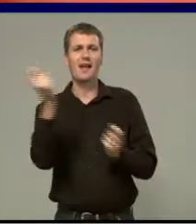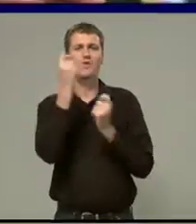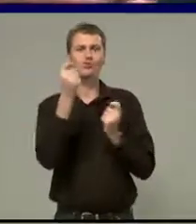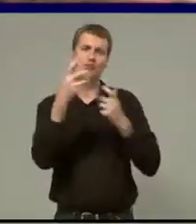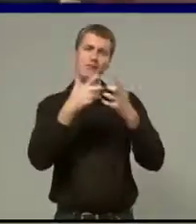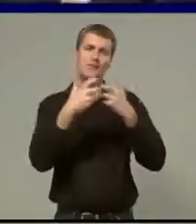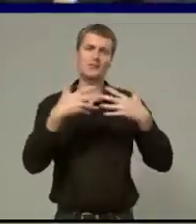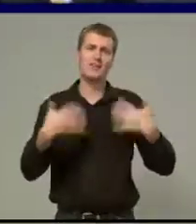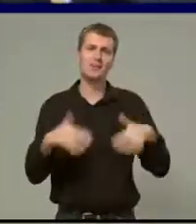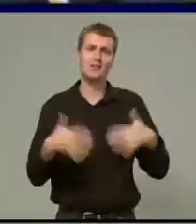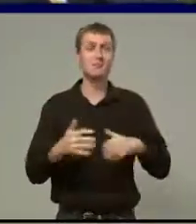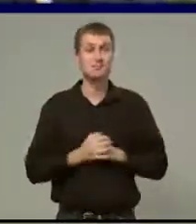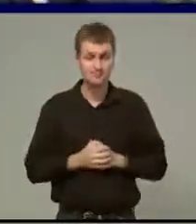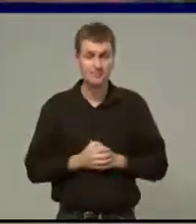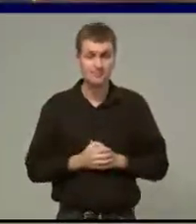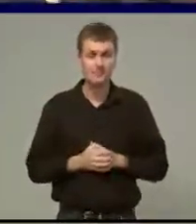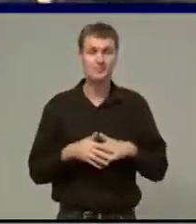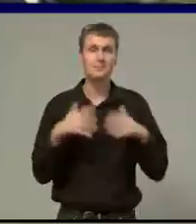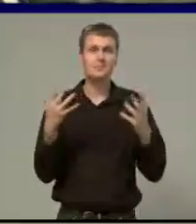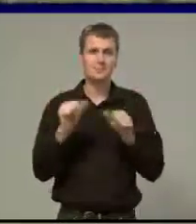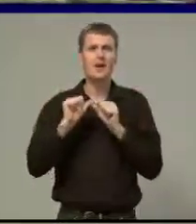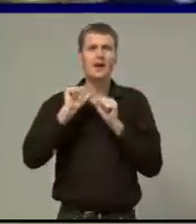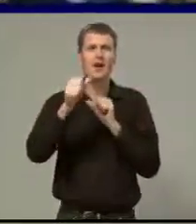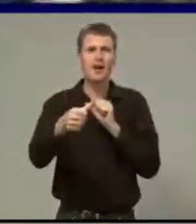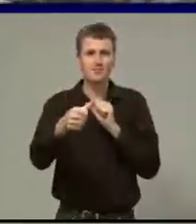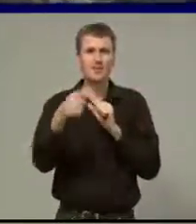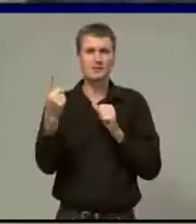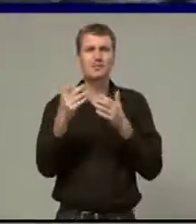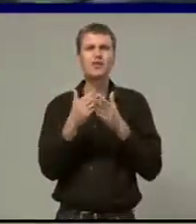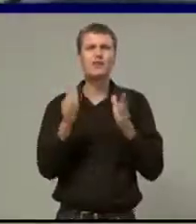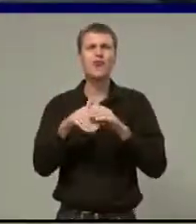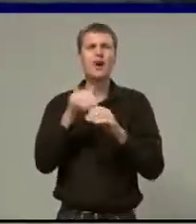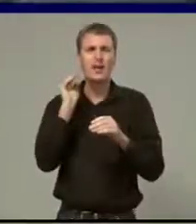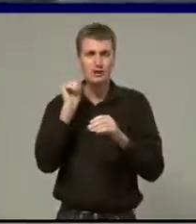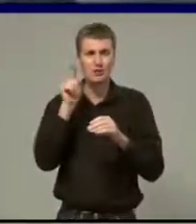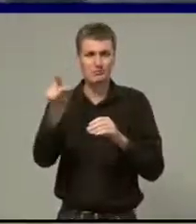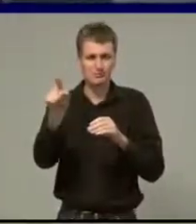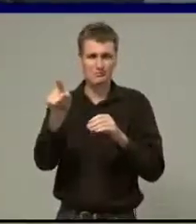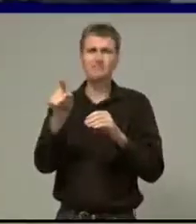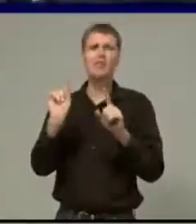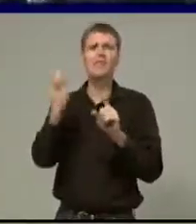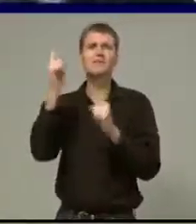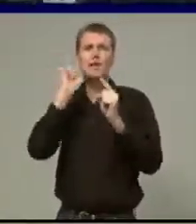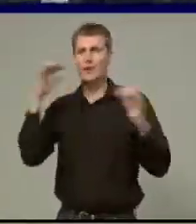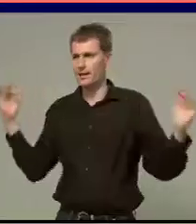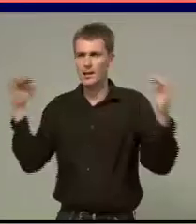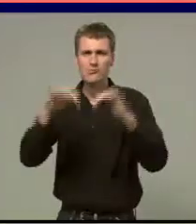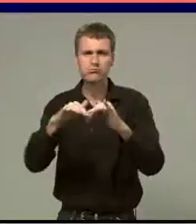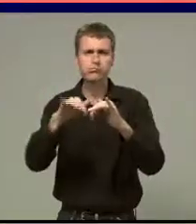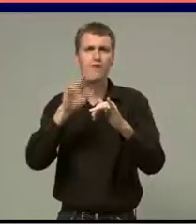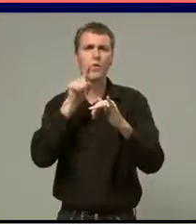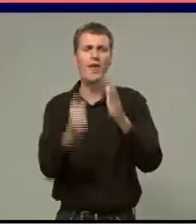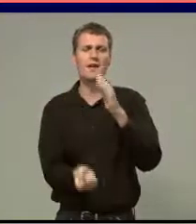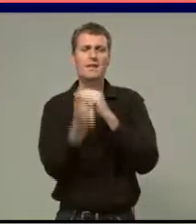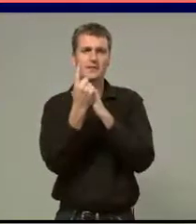anniversary. Just days after the general election, the National Party ministers gathered for the event. To make sure